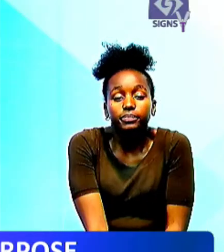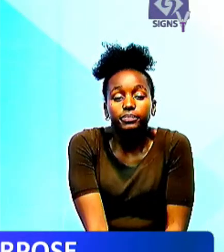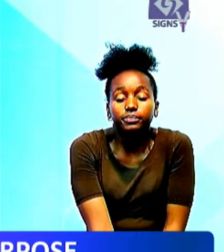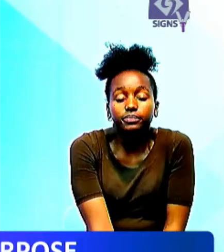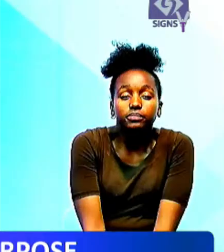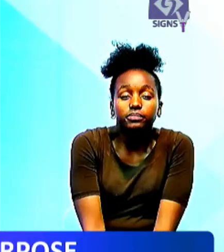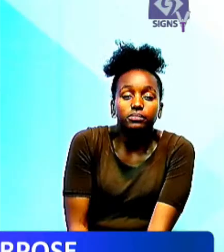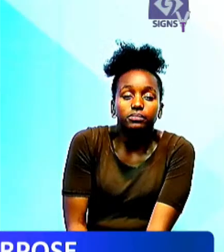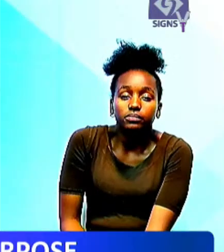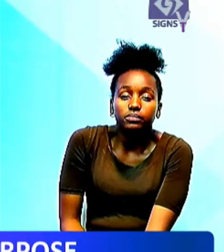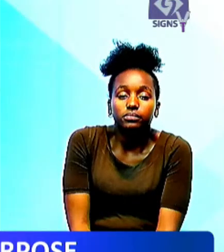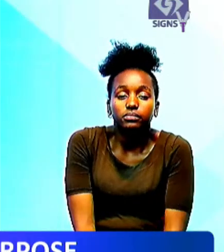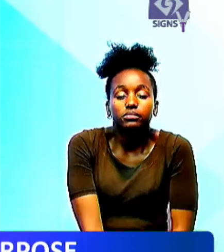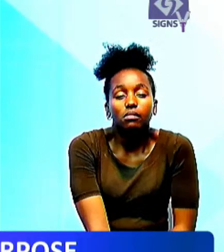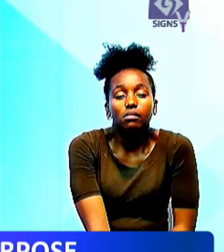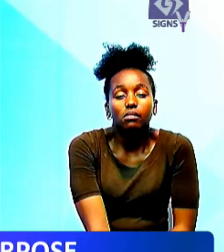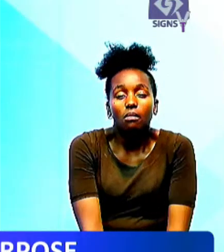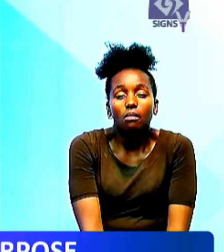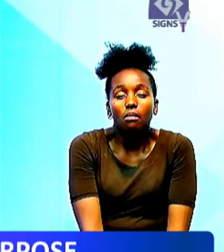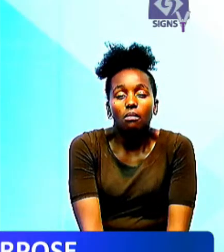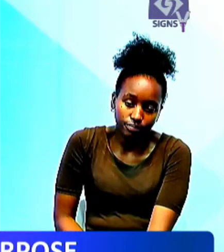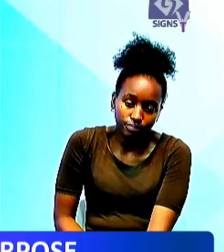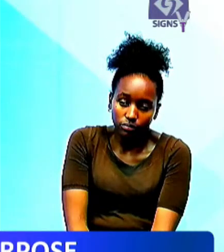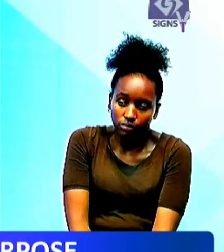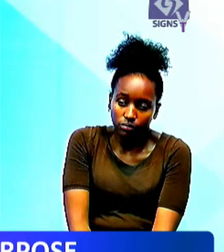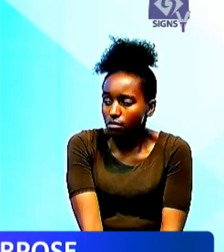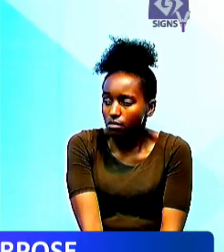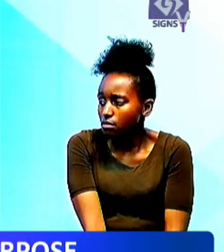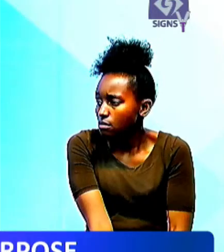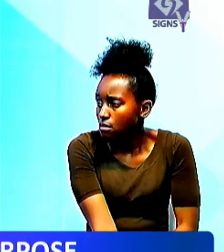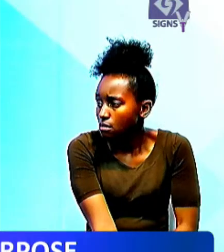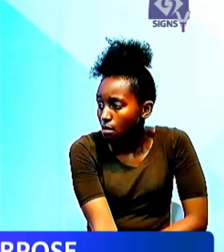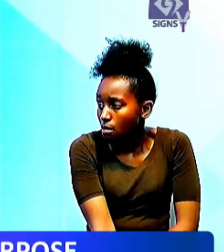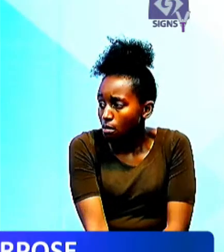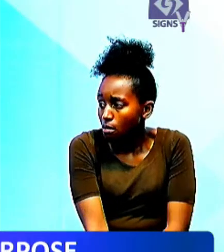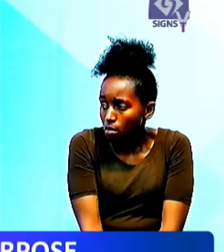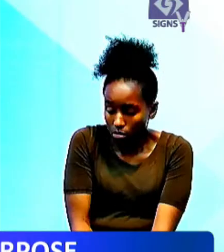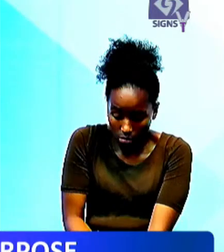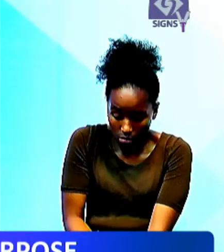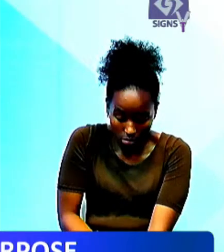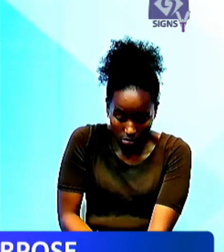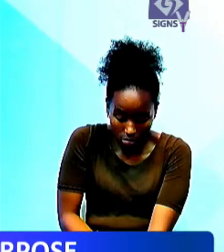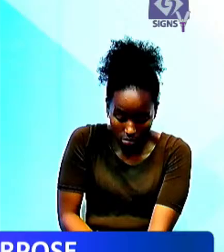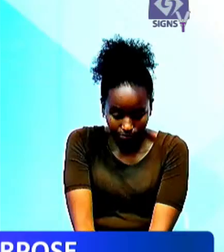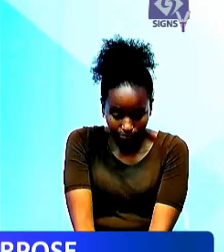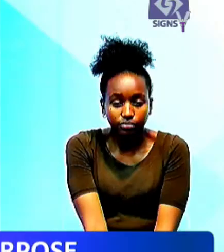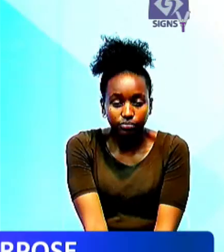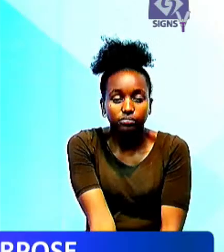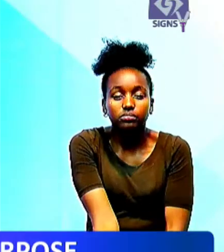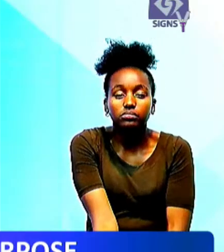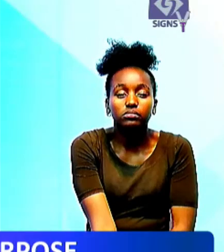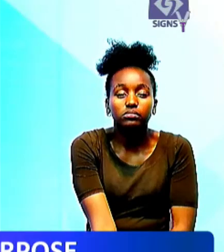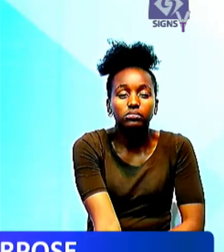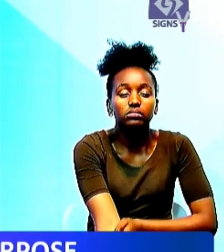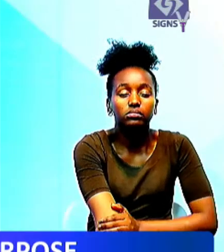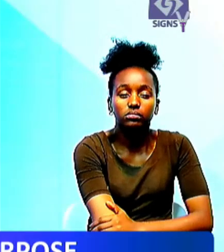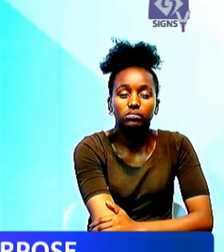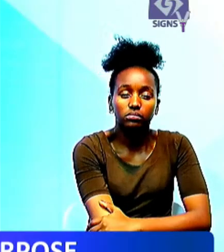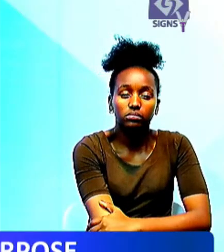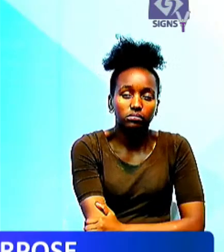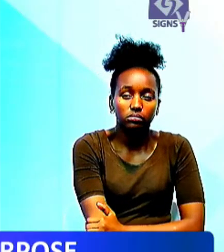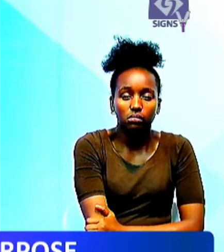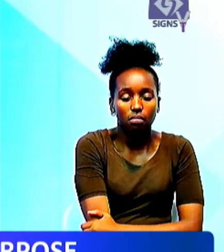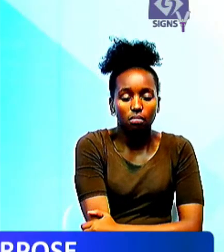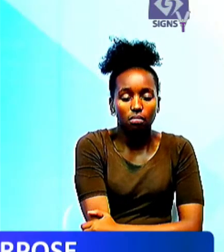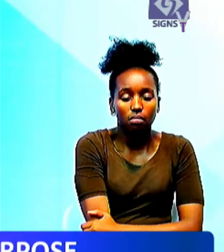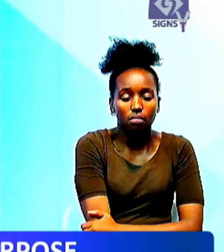derivative market in Kenya that is trading for like Safaricom shares. I think there's some bank, EABL, I think it's there, the security is trading.